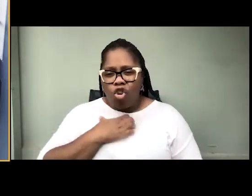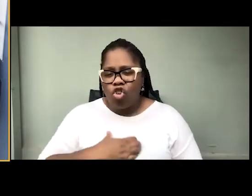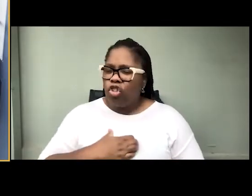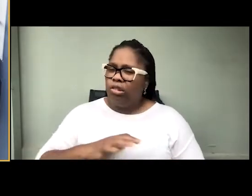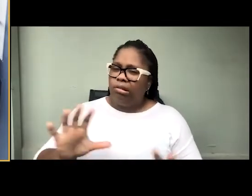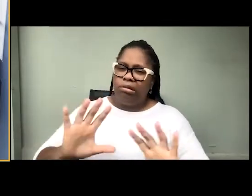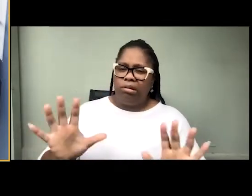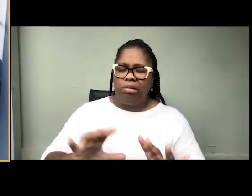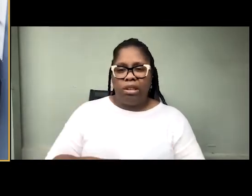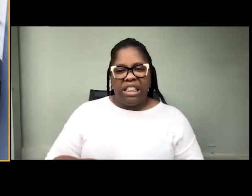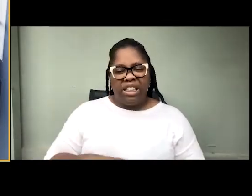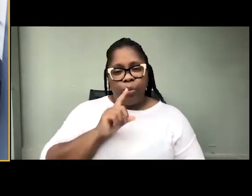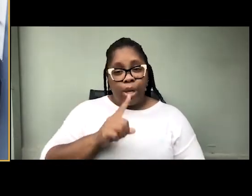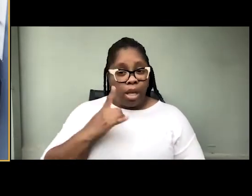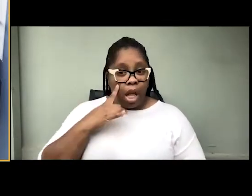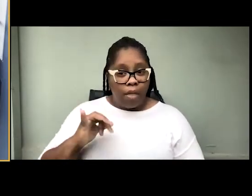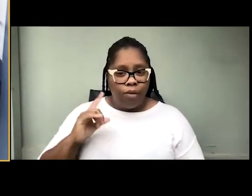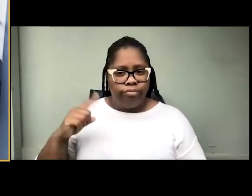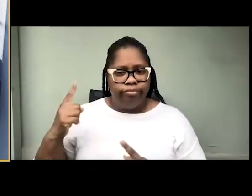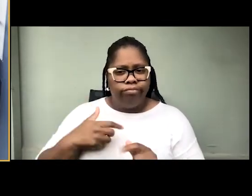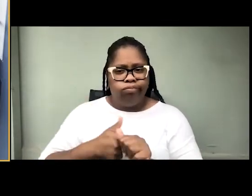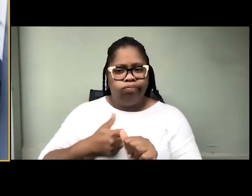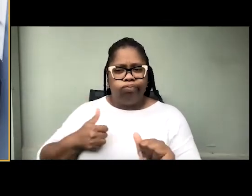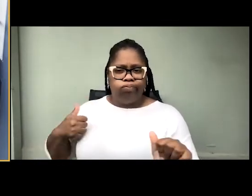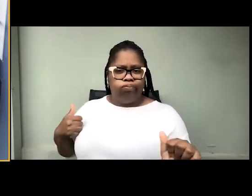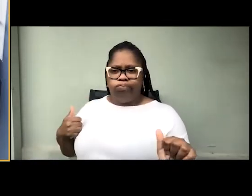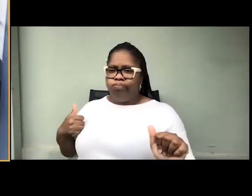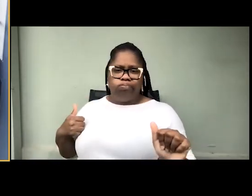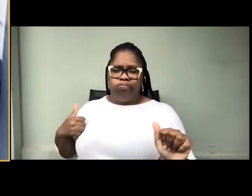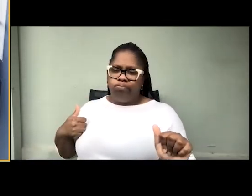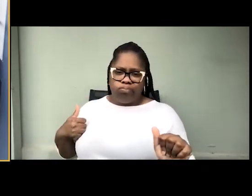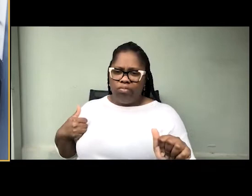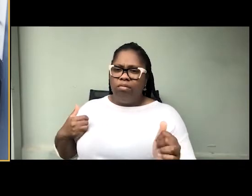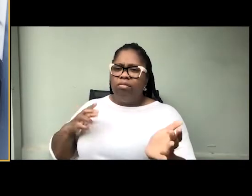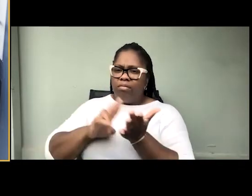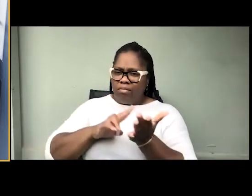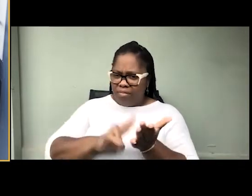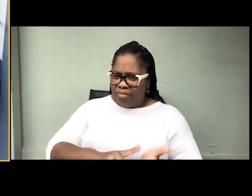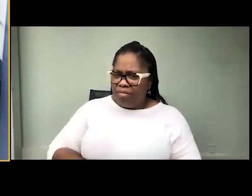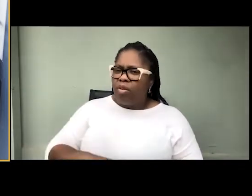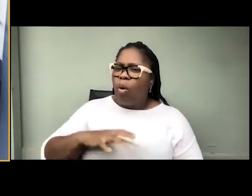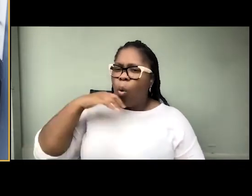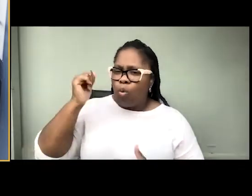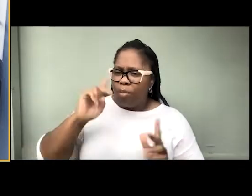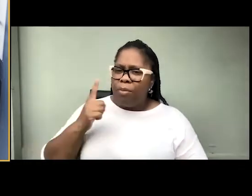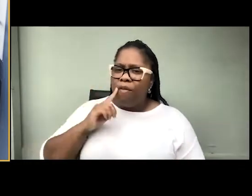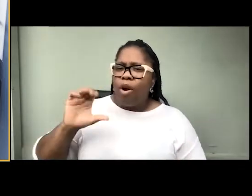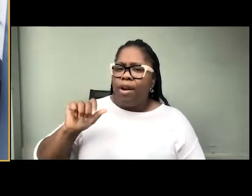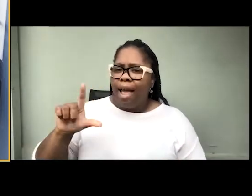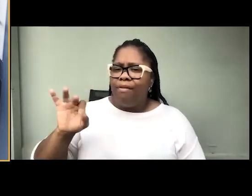has really lagged in the enrollment of older adults in our CalFresh program.